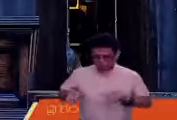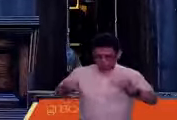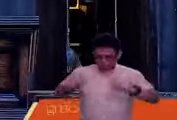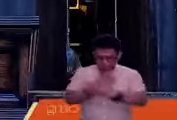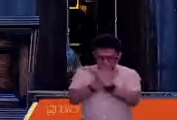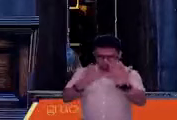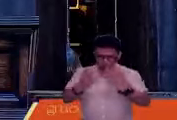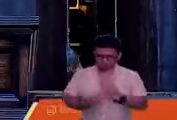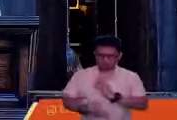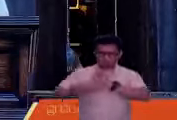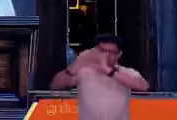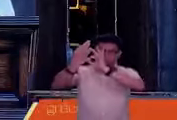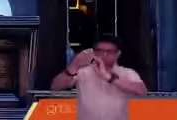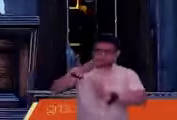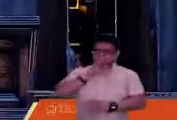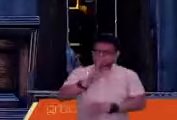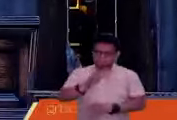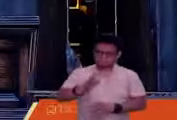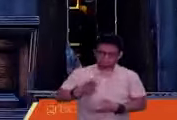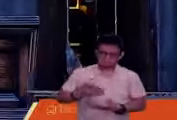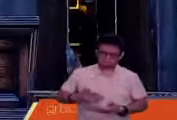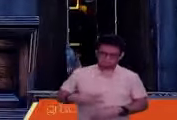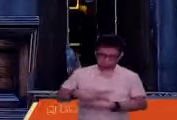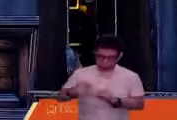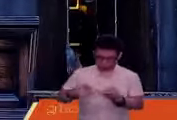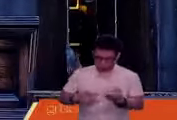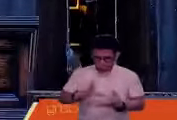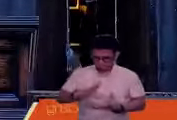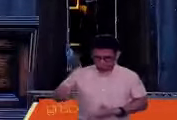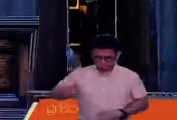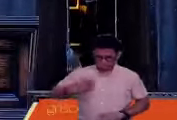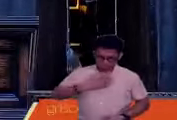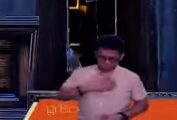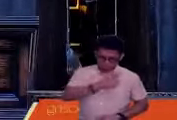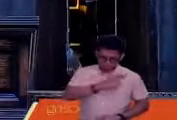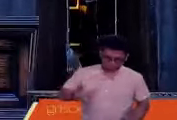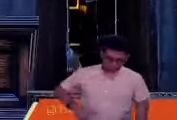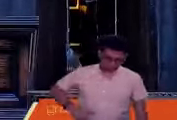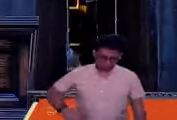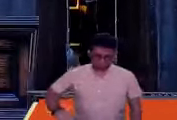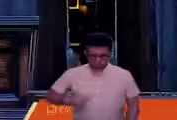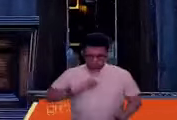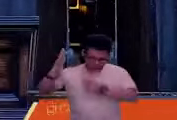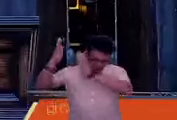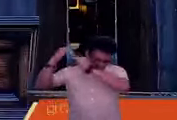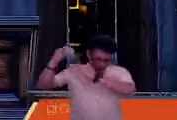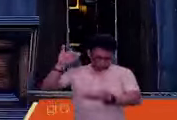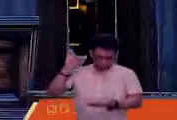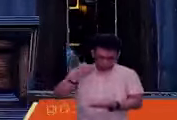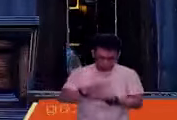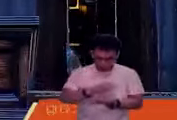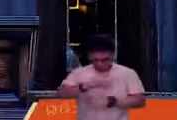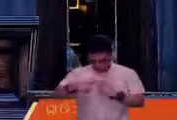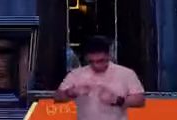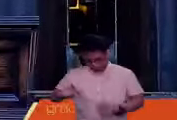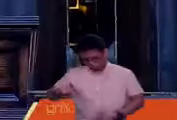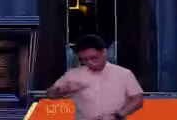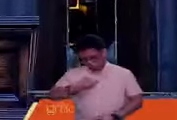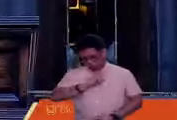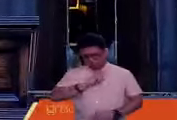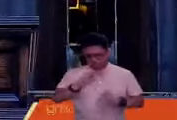And may your presence be their portion and mine. Lord, hinaut unta nga when I preach,